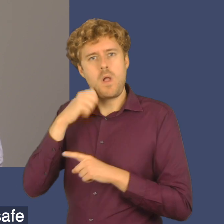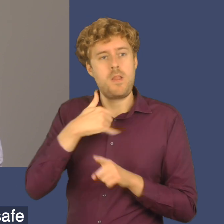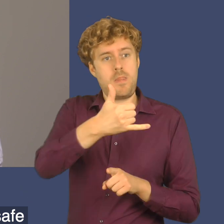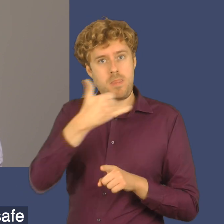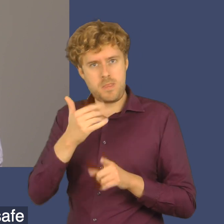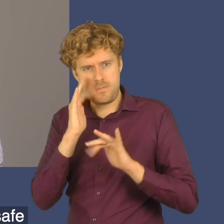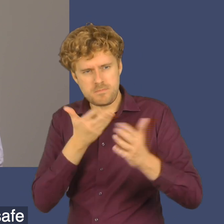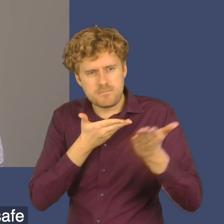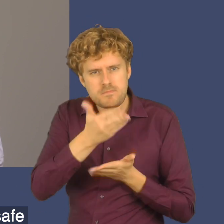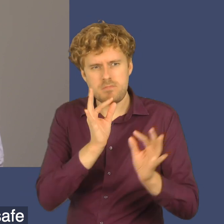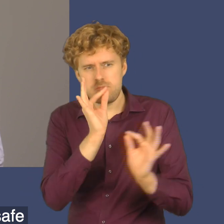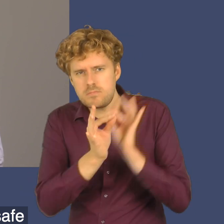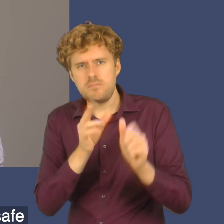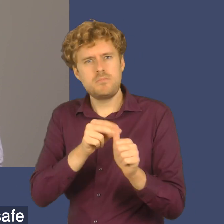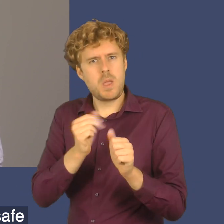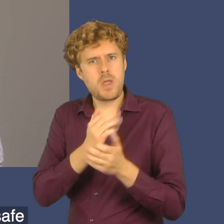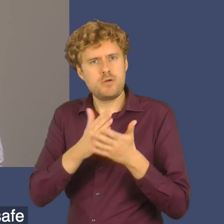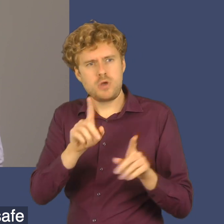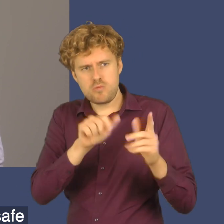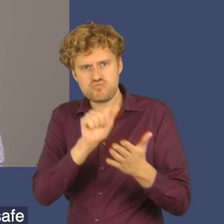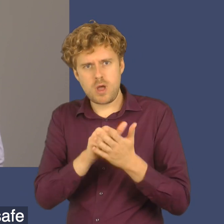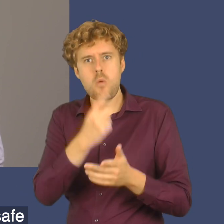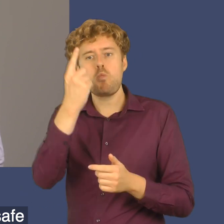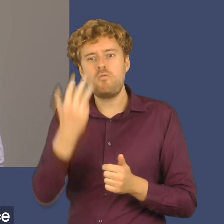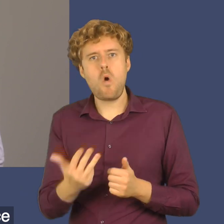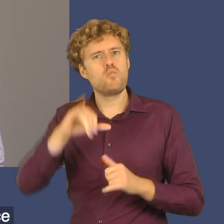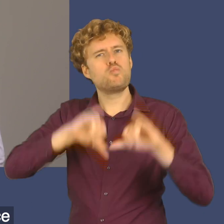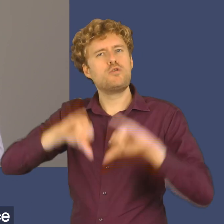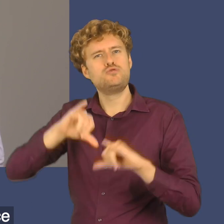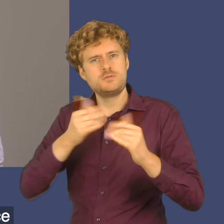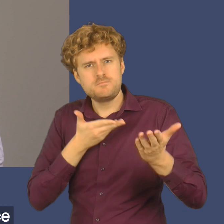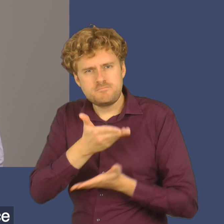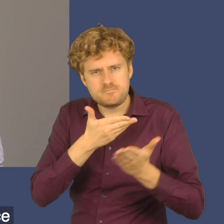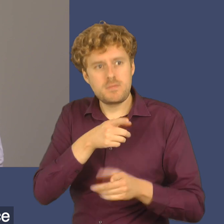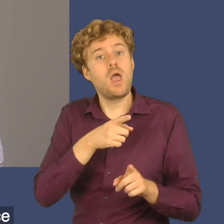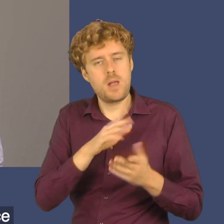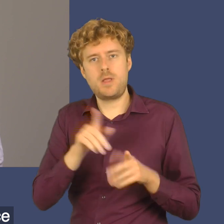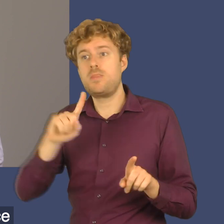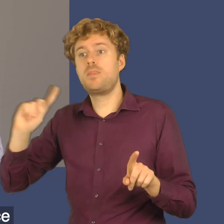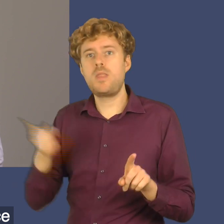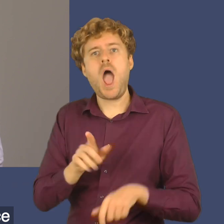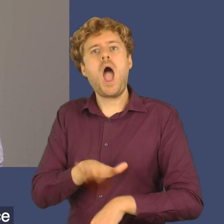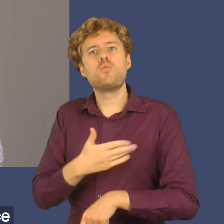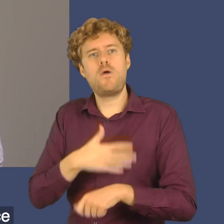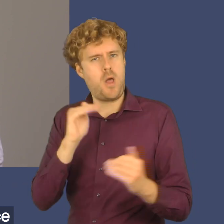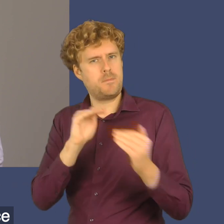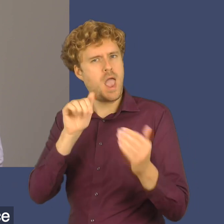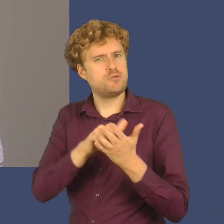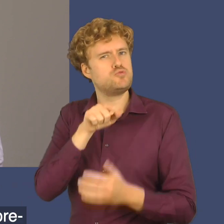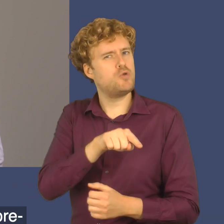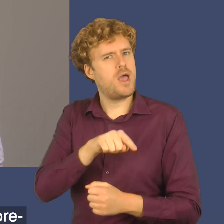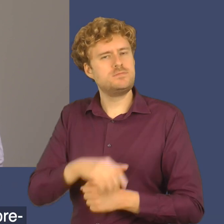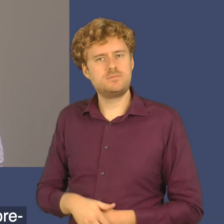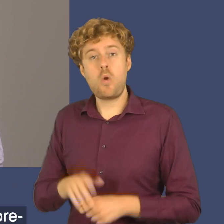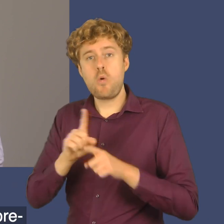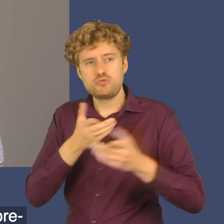through a safe triage to make sure that the patient is categorised at the right level for the ambulance response.